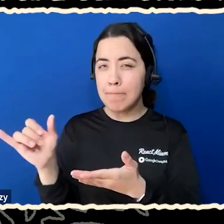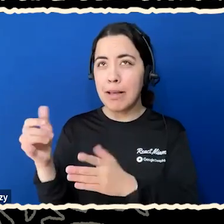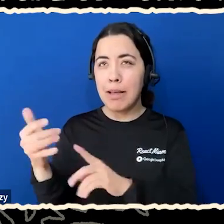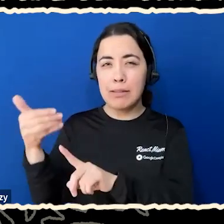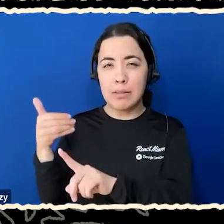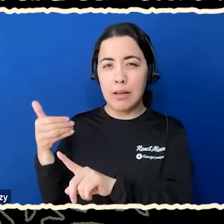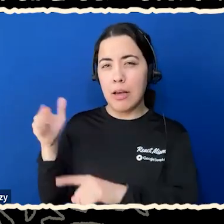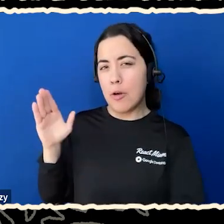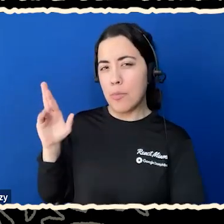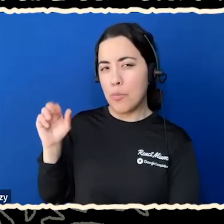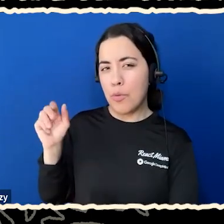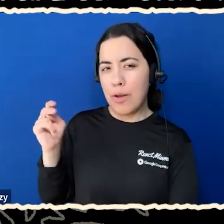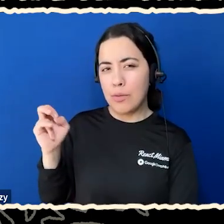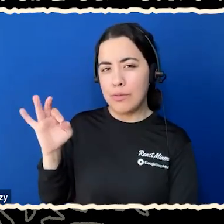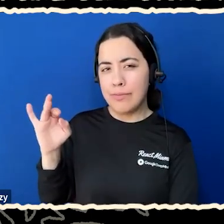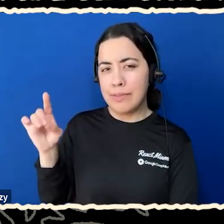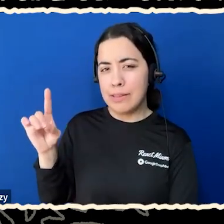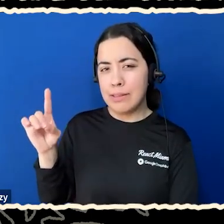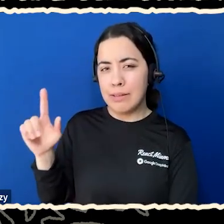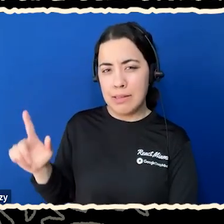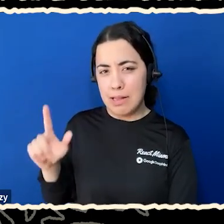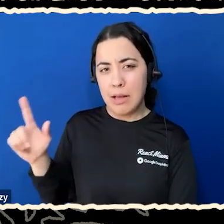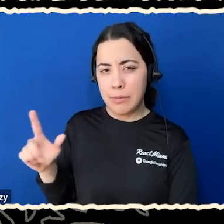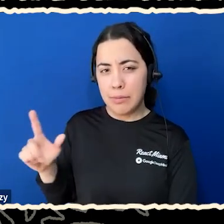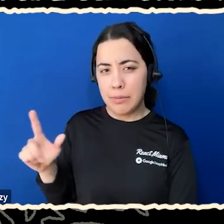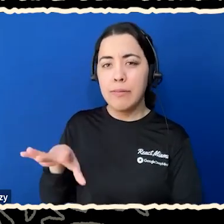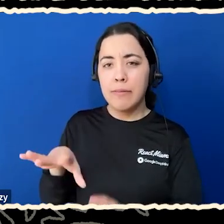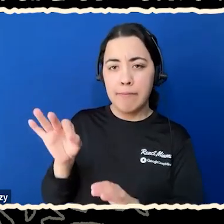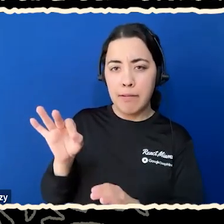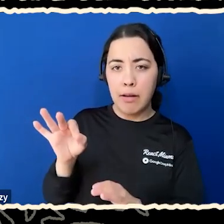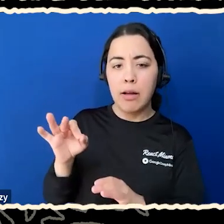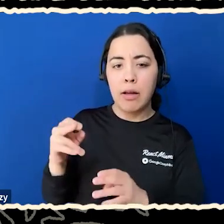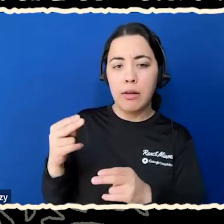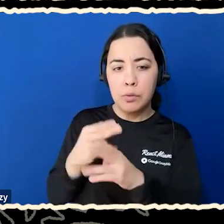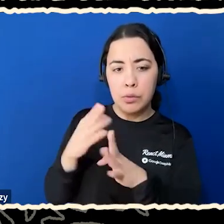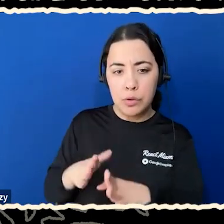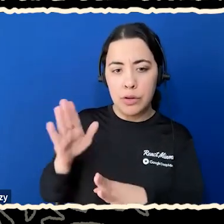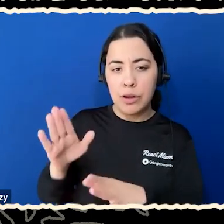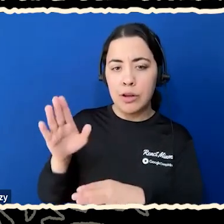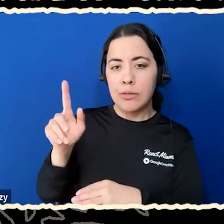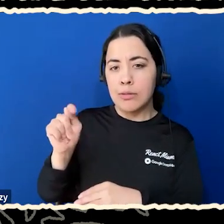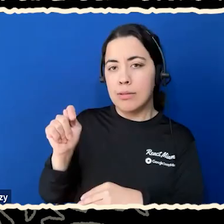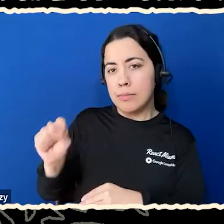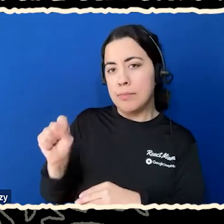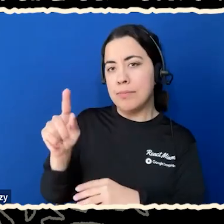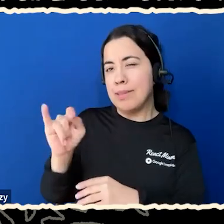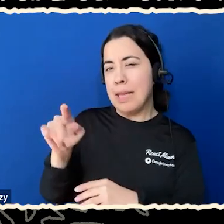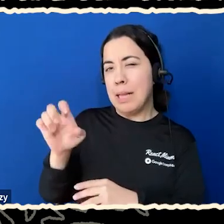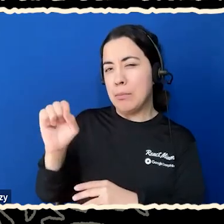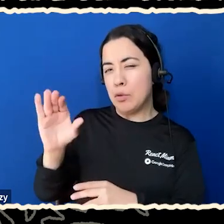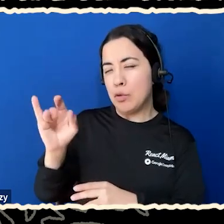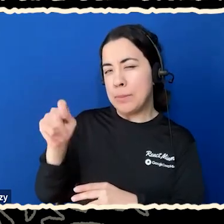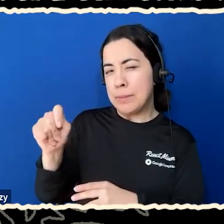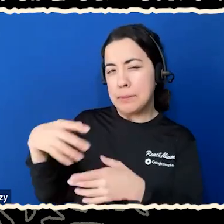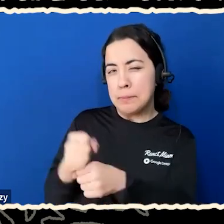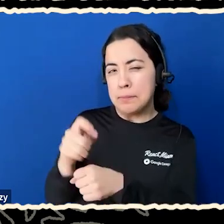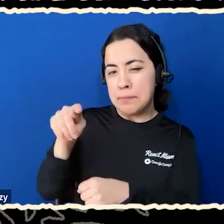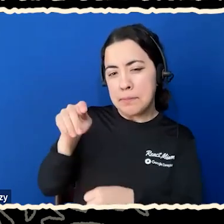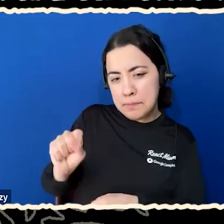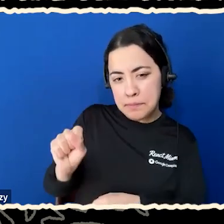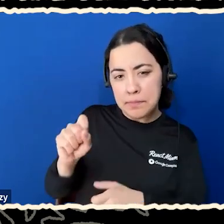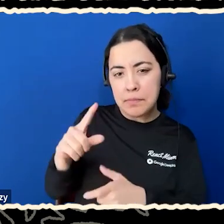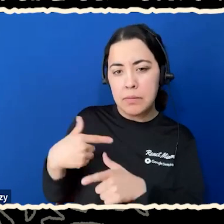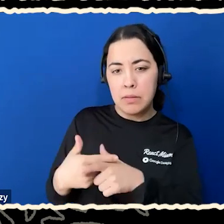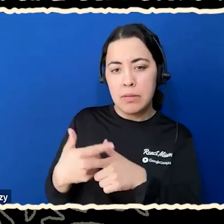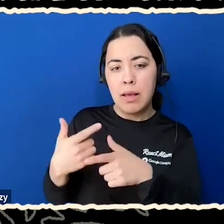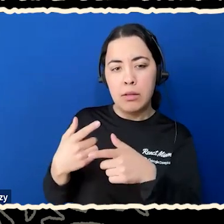first define an interface in TypeScript that allows you to declare the native functions you would like to then invoke from